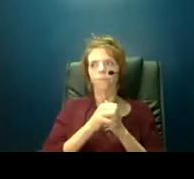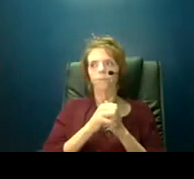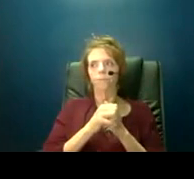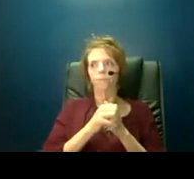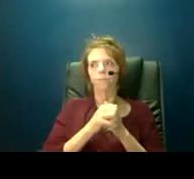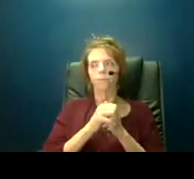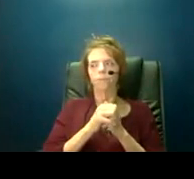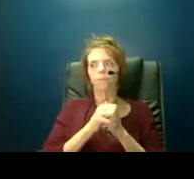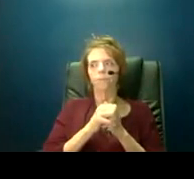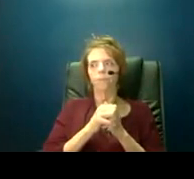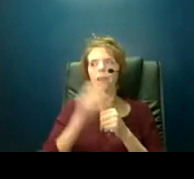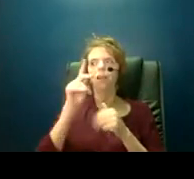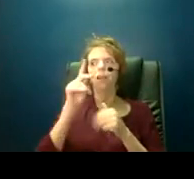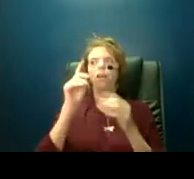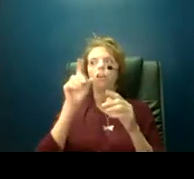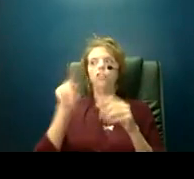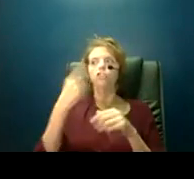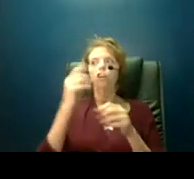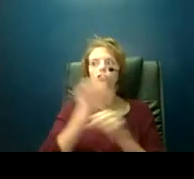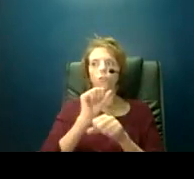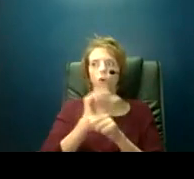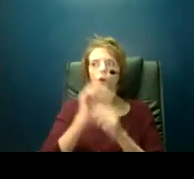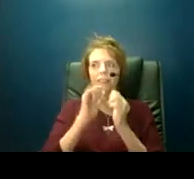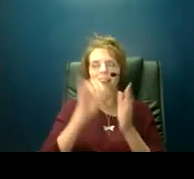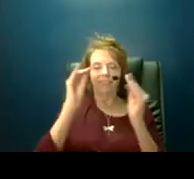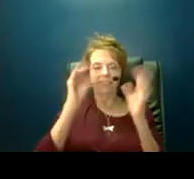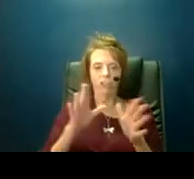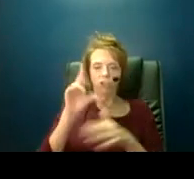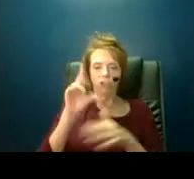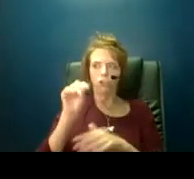Just the work that teachers do. So you can, I don't know if you noticed the dates,